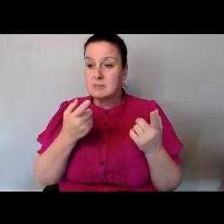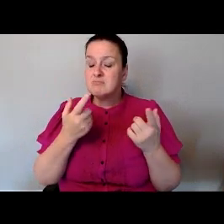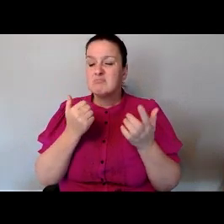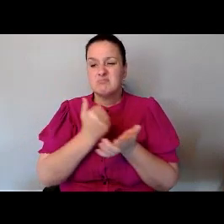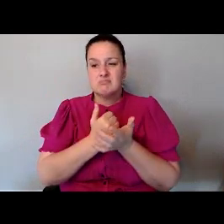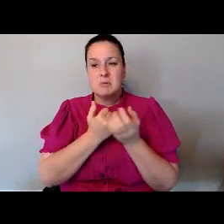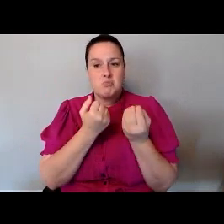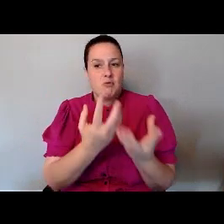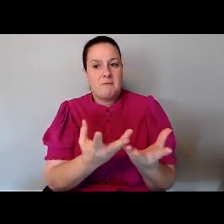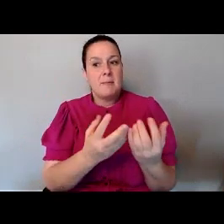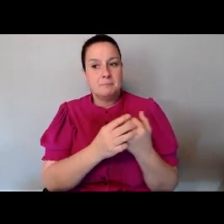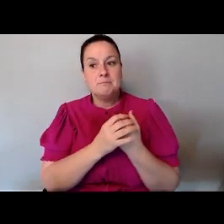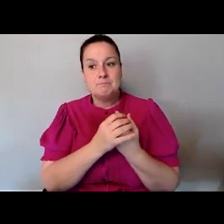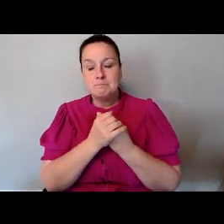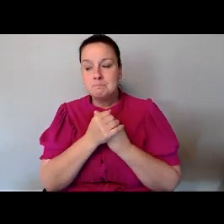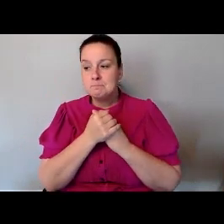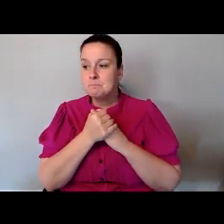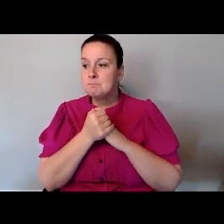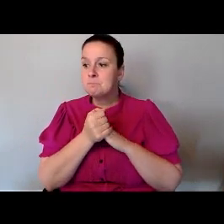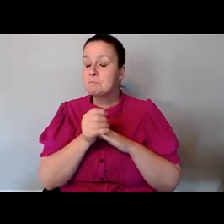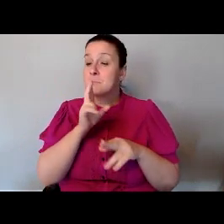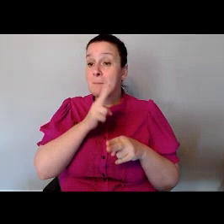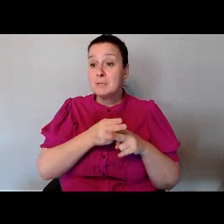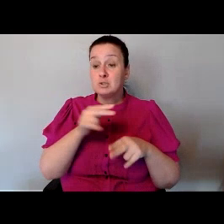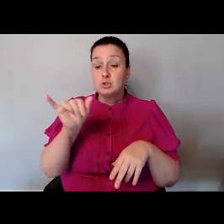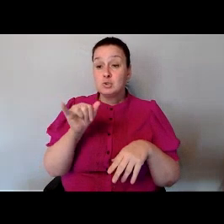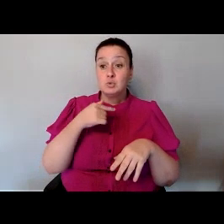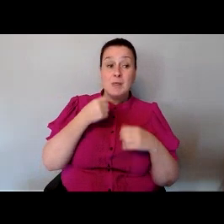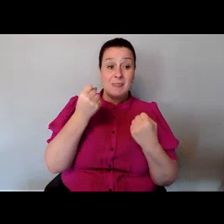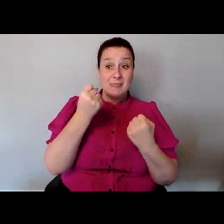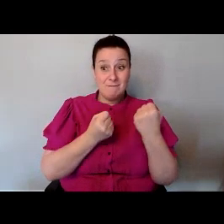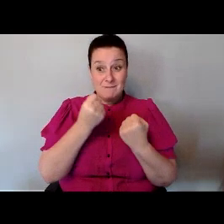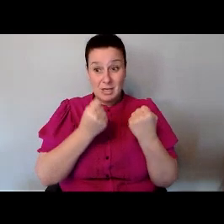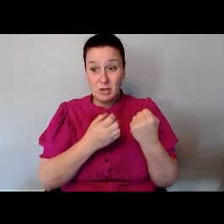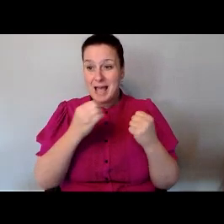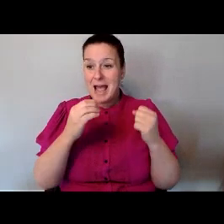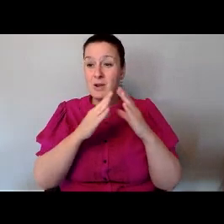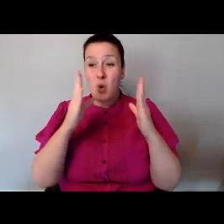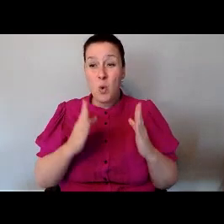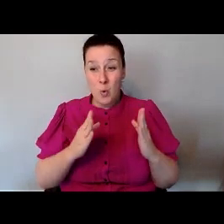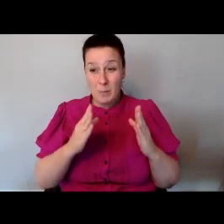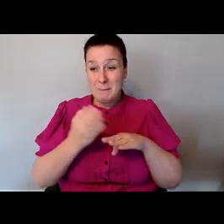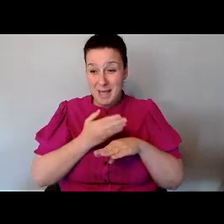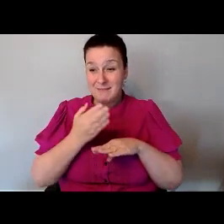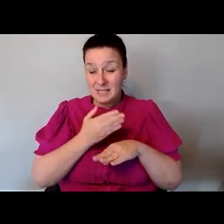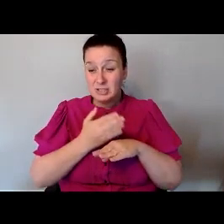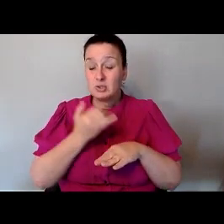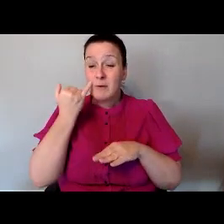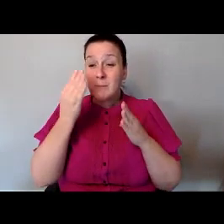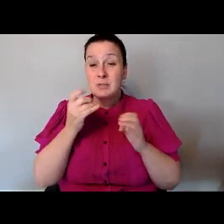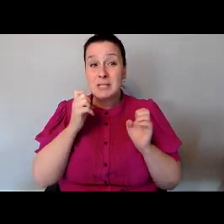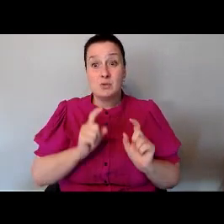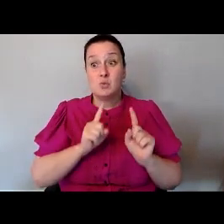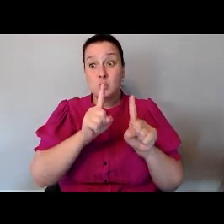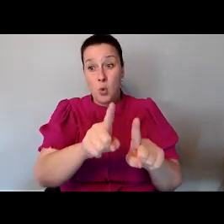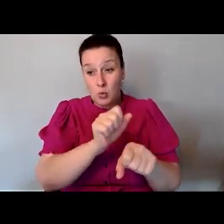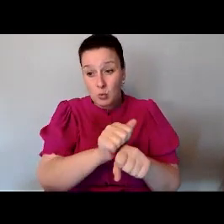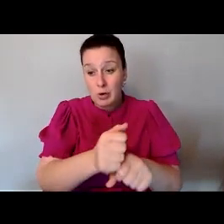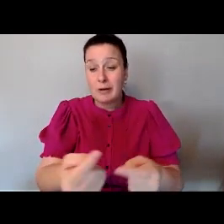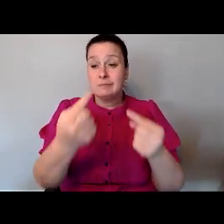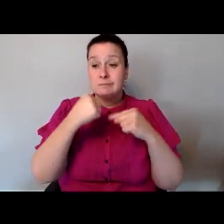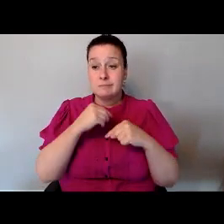that. I mentioned the vehicle and home modifications. So if somebody needs to get to and from work, those would be things that